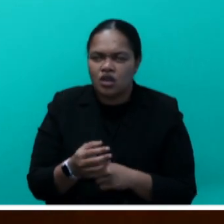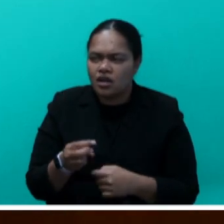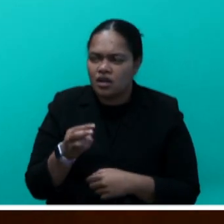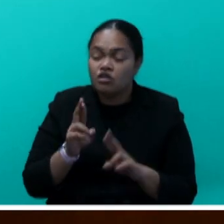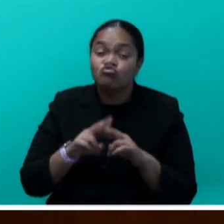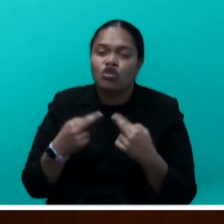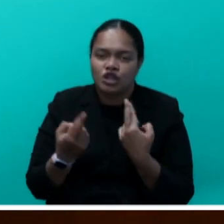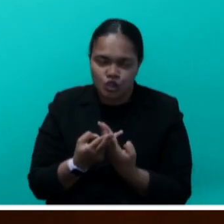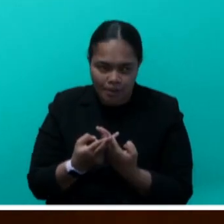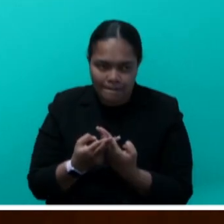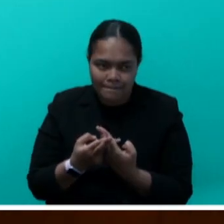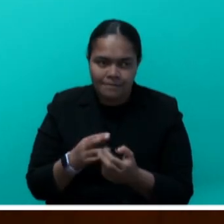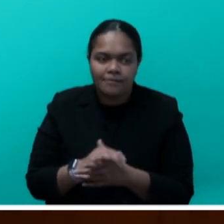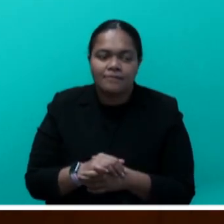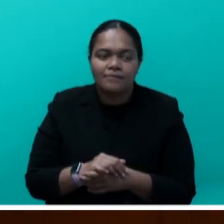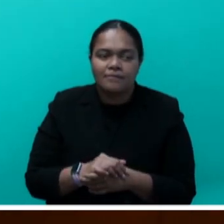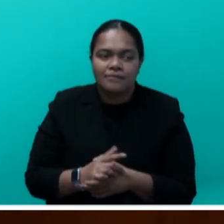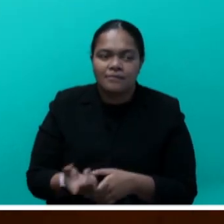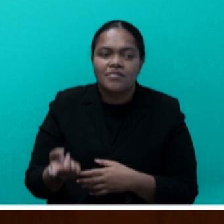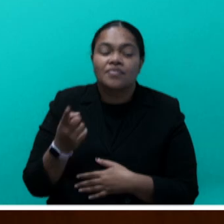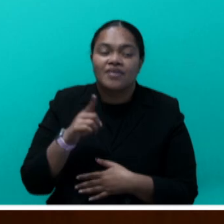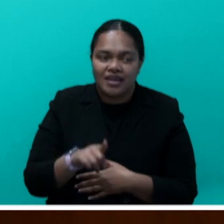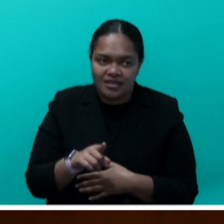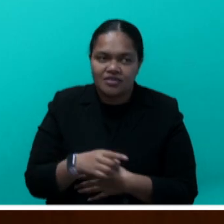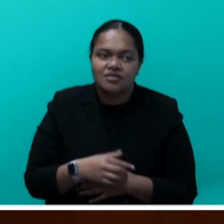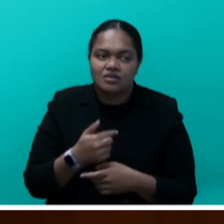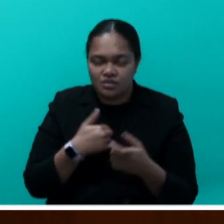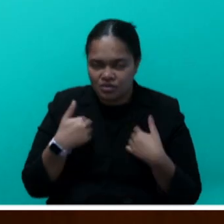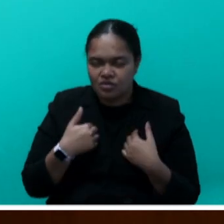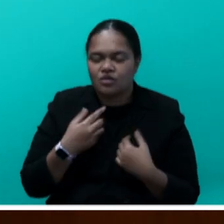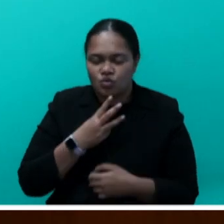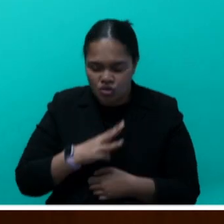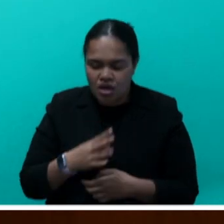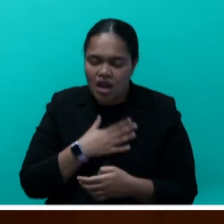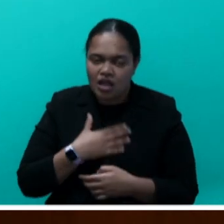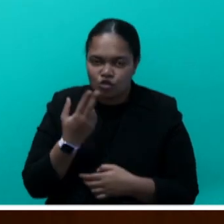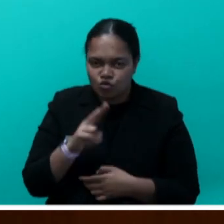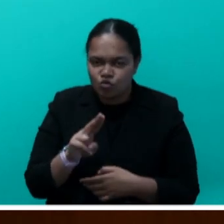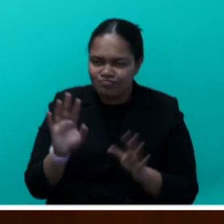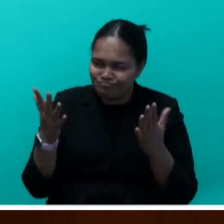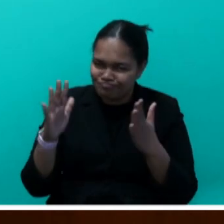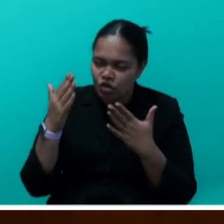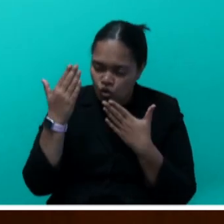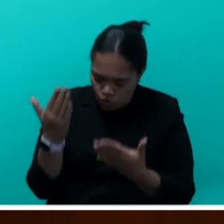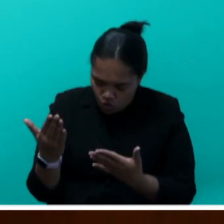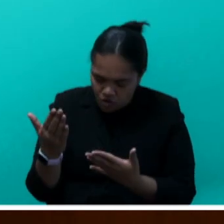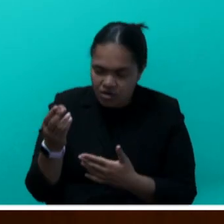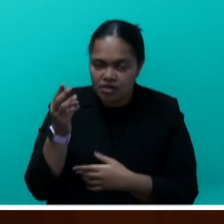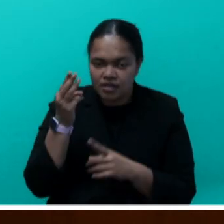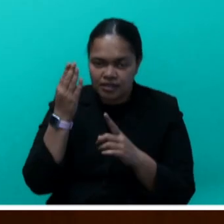relationship, and we would like to honor him